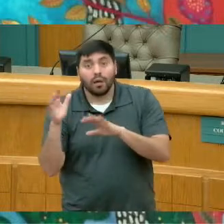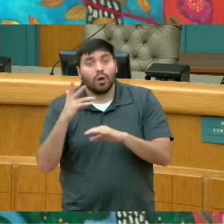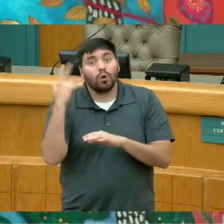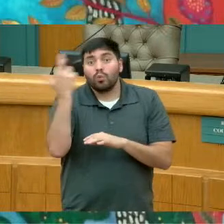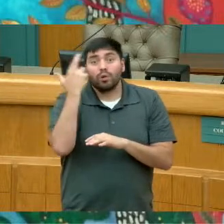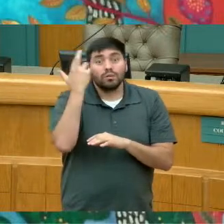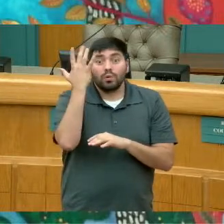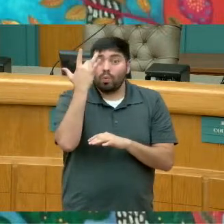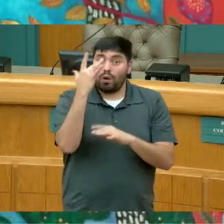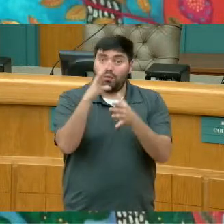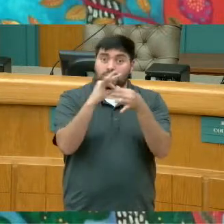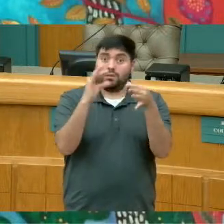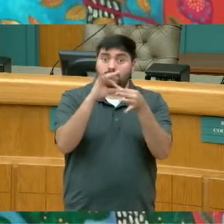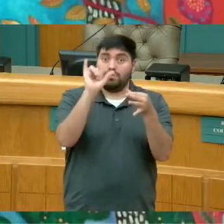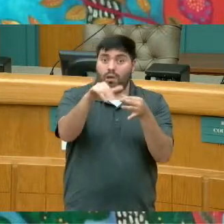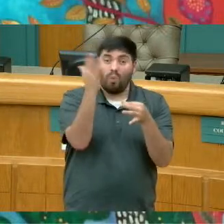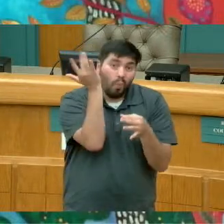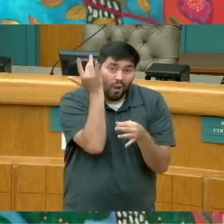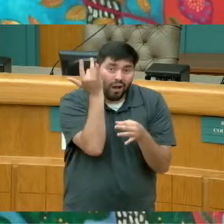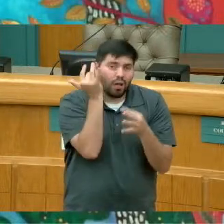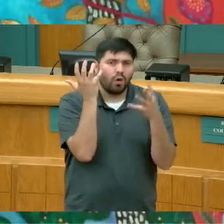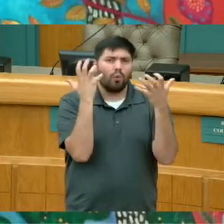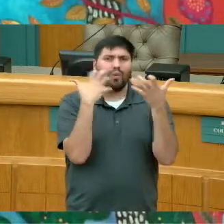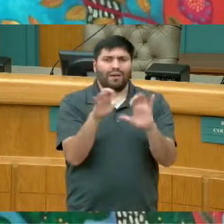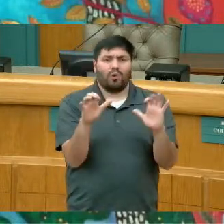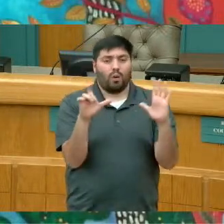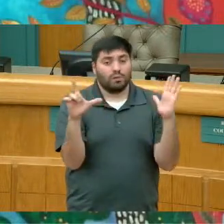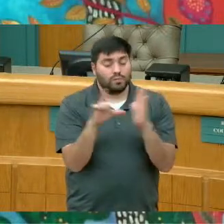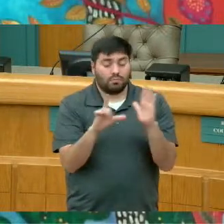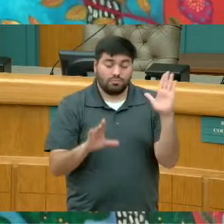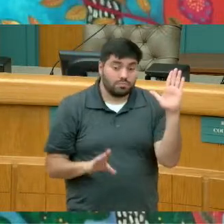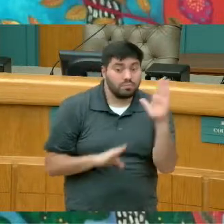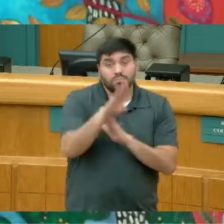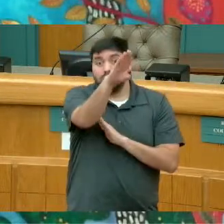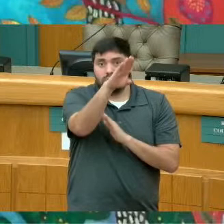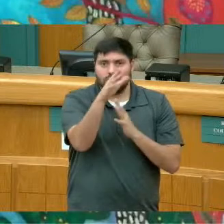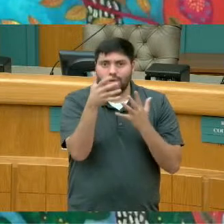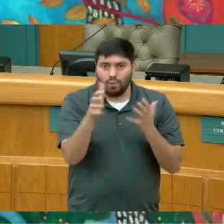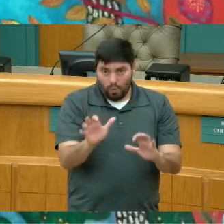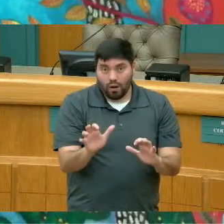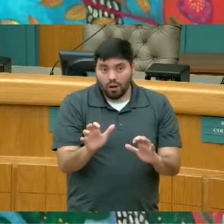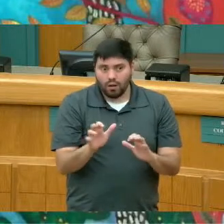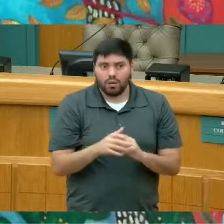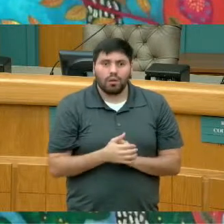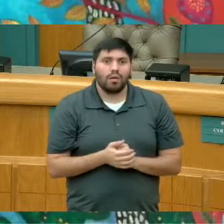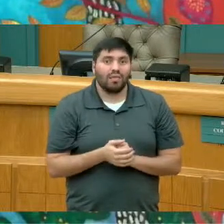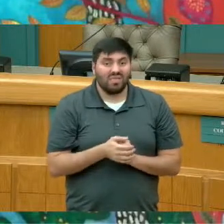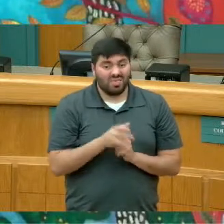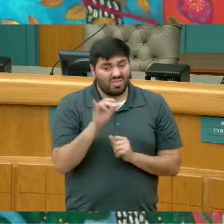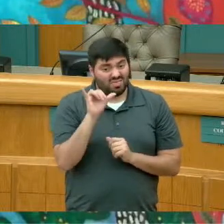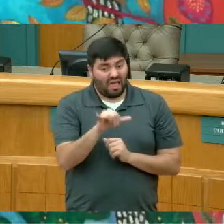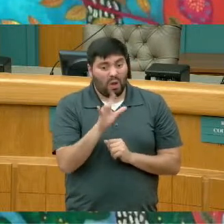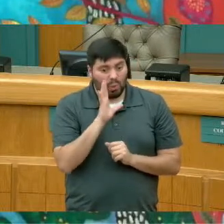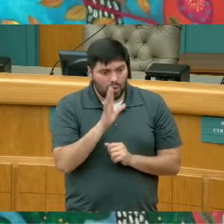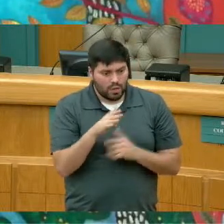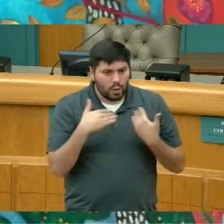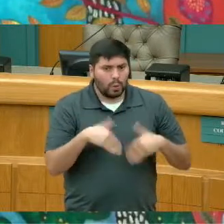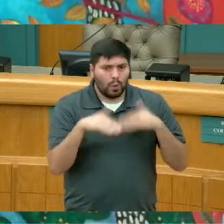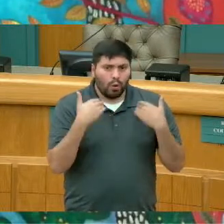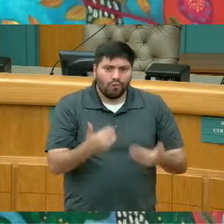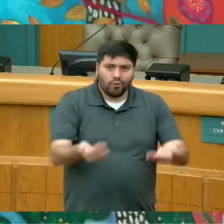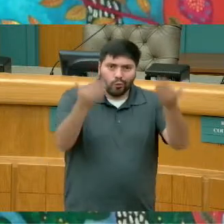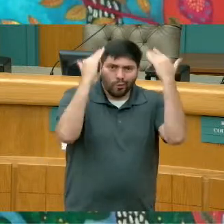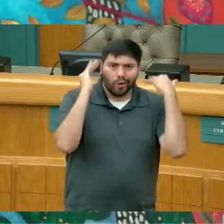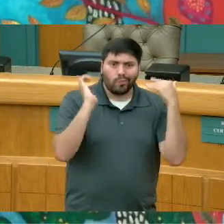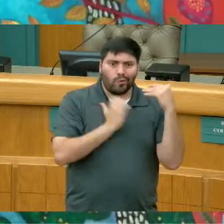said that we wanted to do this is that we didn't want to have a sudden spike in cases that overwhelmed our ability to